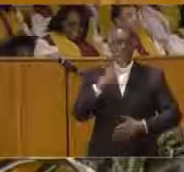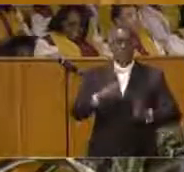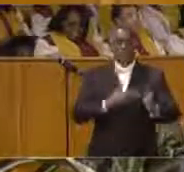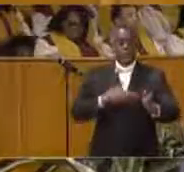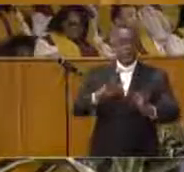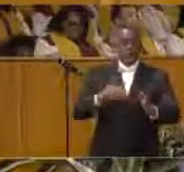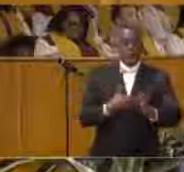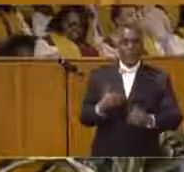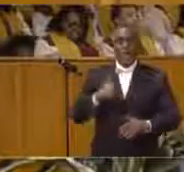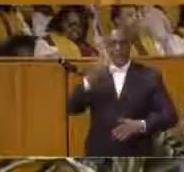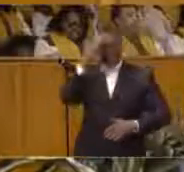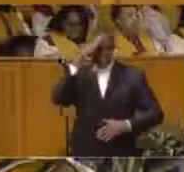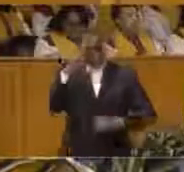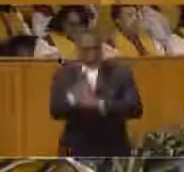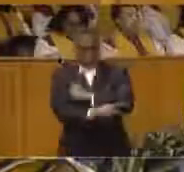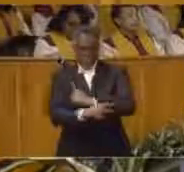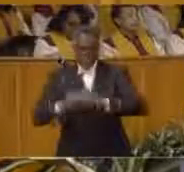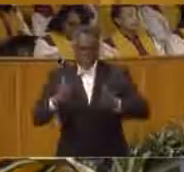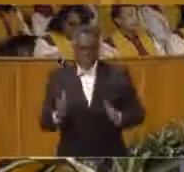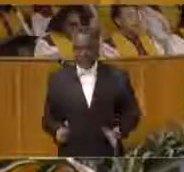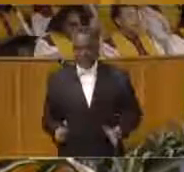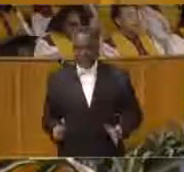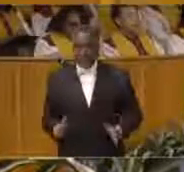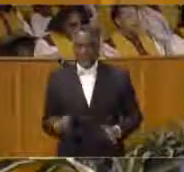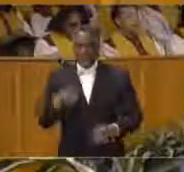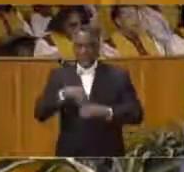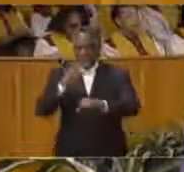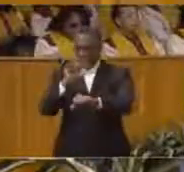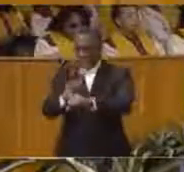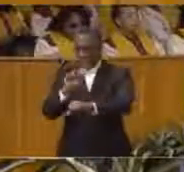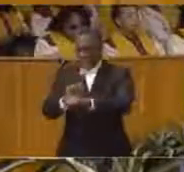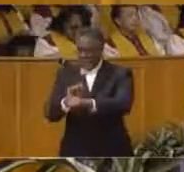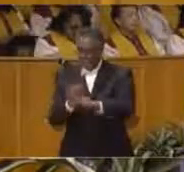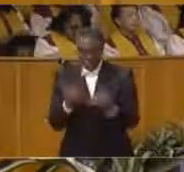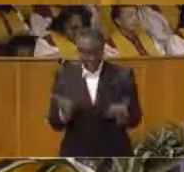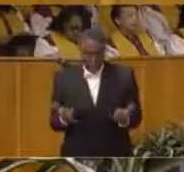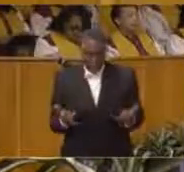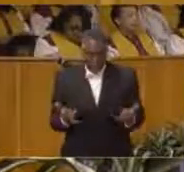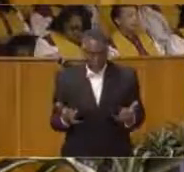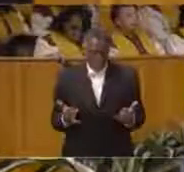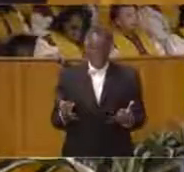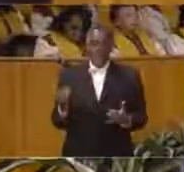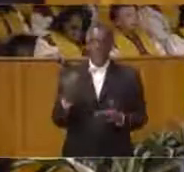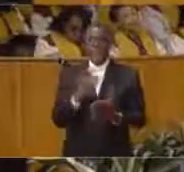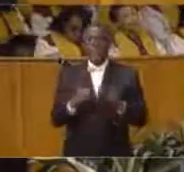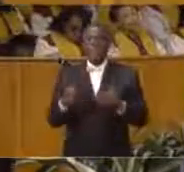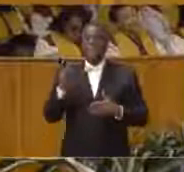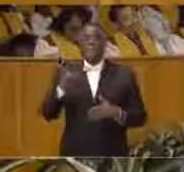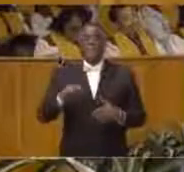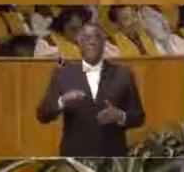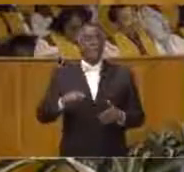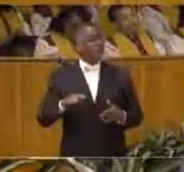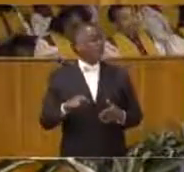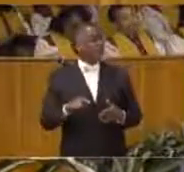And I know there's some thieves in the temple tonight. Some of y'all need to listen to get